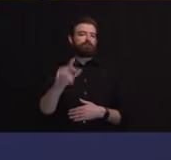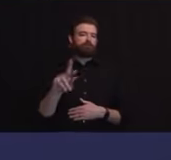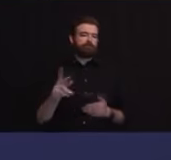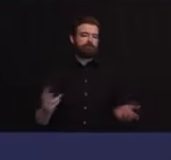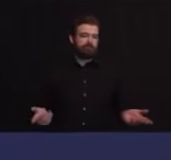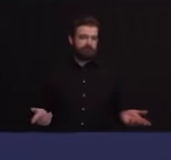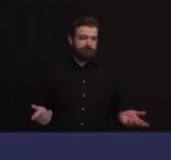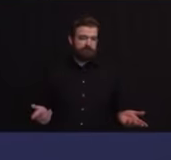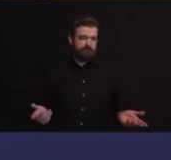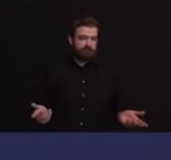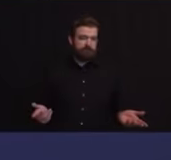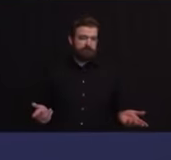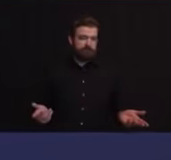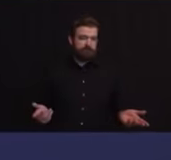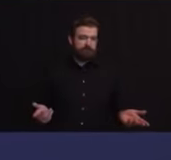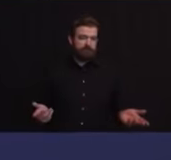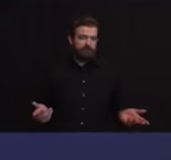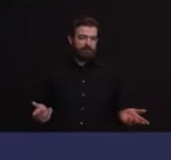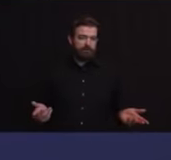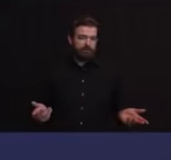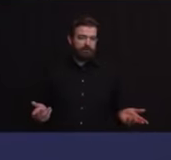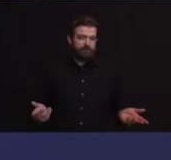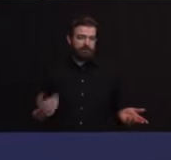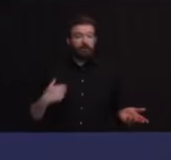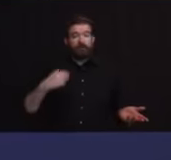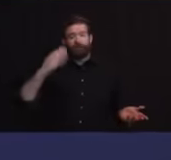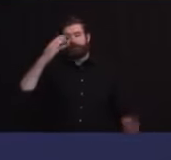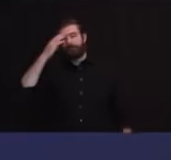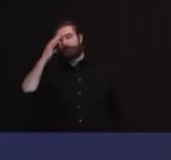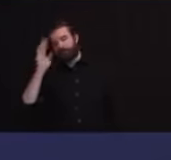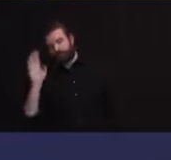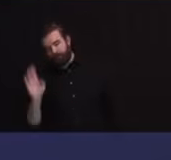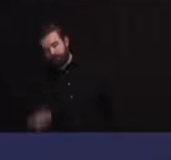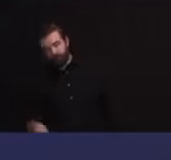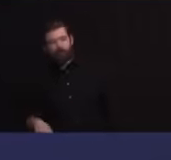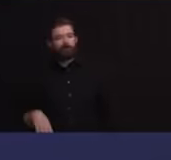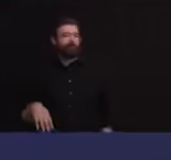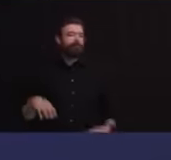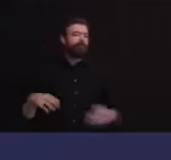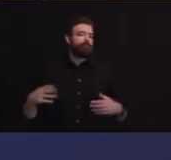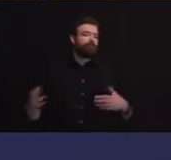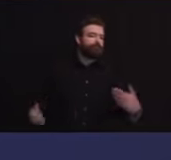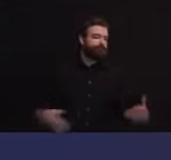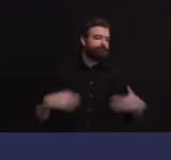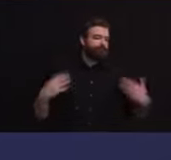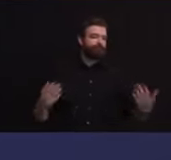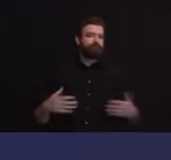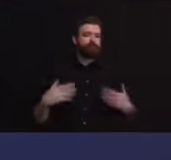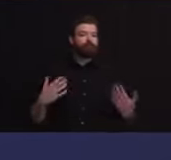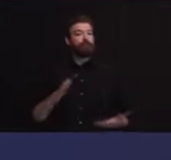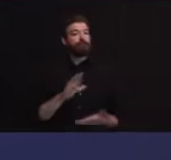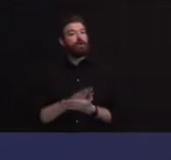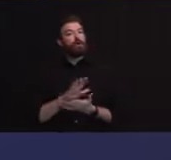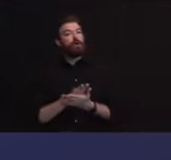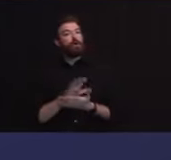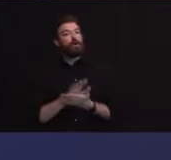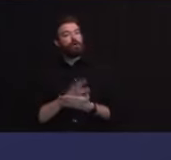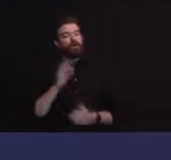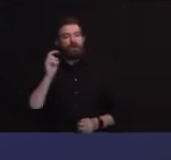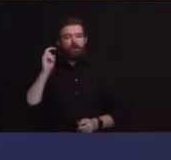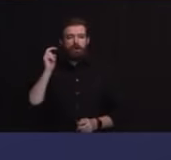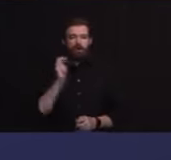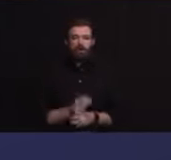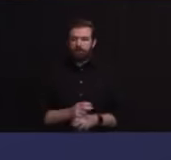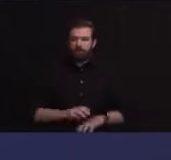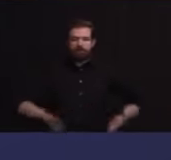acknowledgement that there's no school system in America large enough to keep every kid and educator 6 feet apart from each other. It's just not doable.